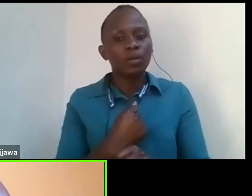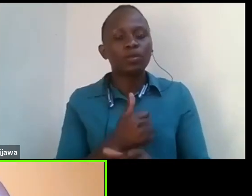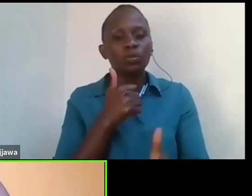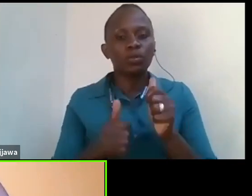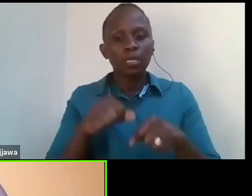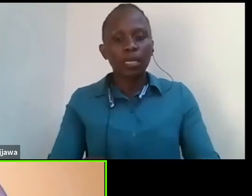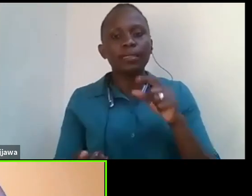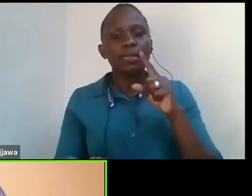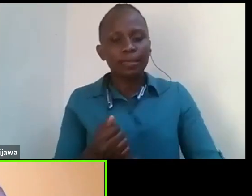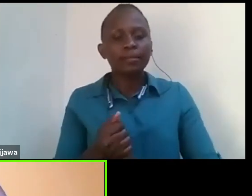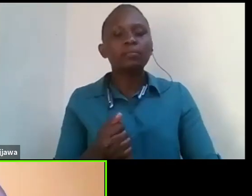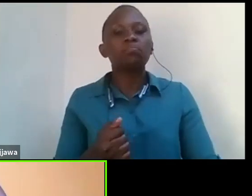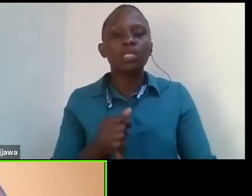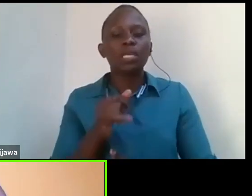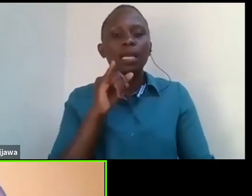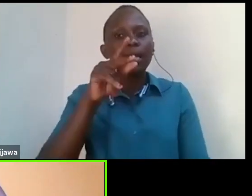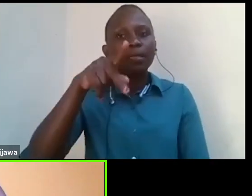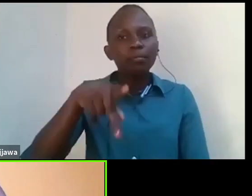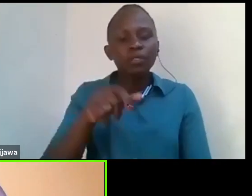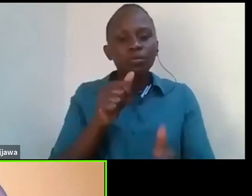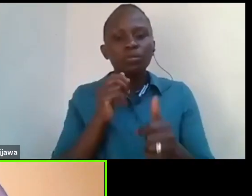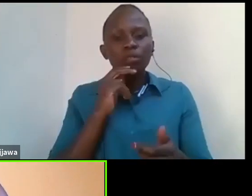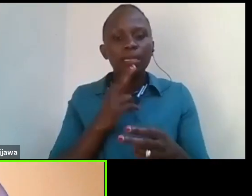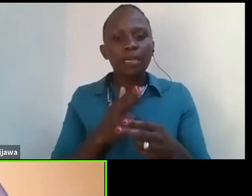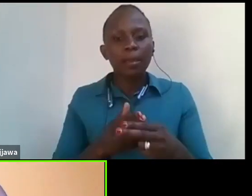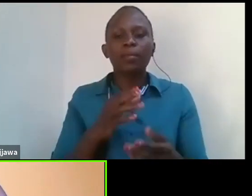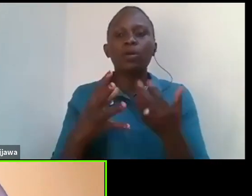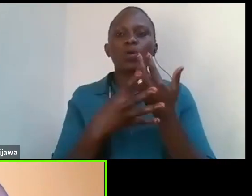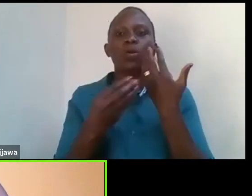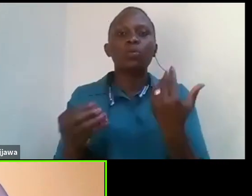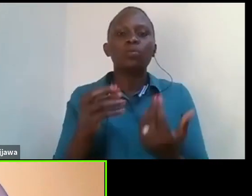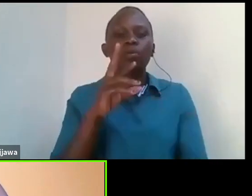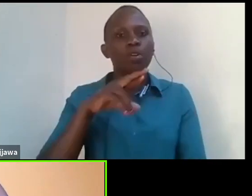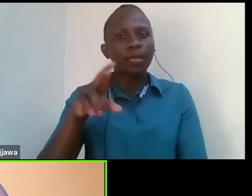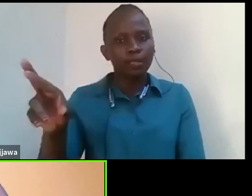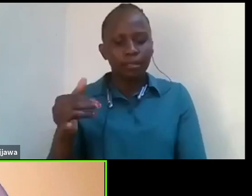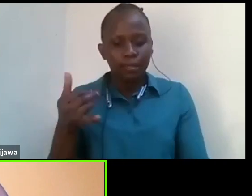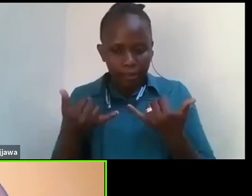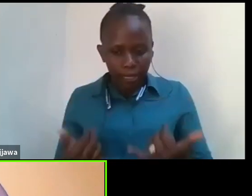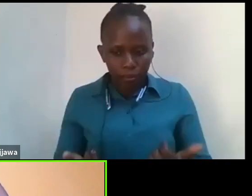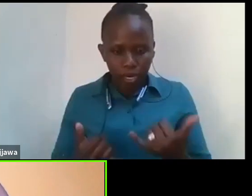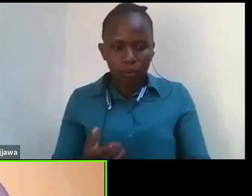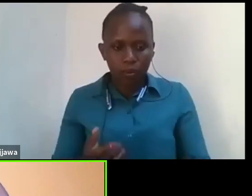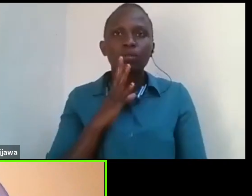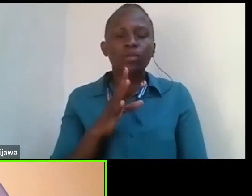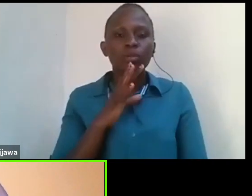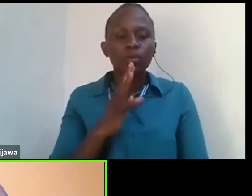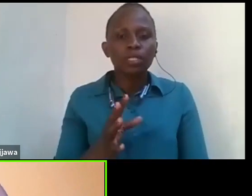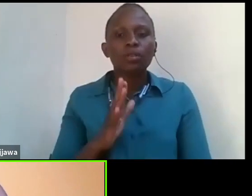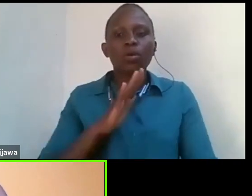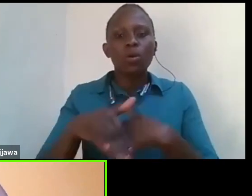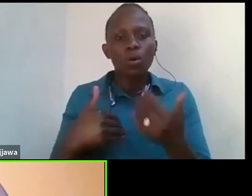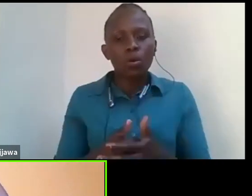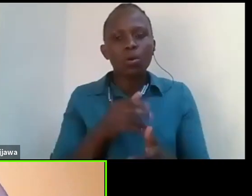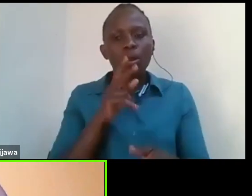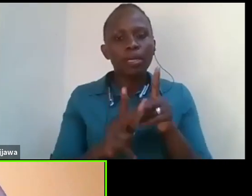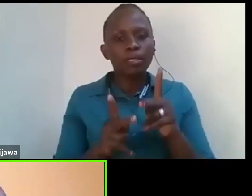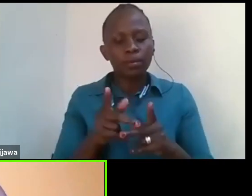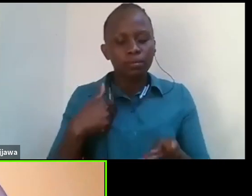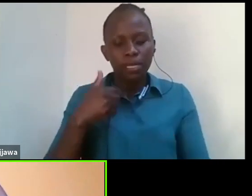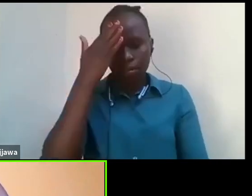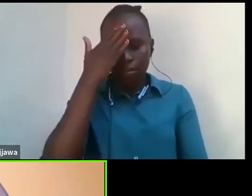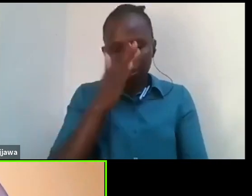kind of IP that we refer to as copyright. As we speak now, all the participants, I believe if you've got a